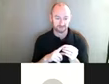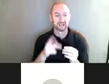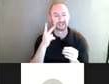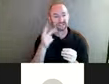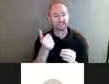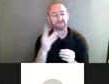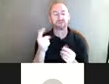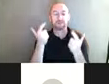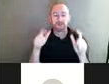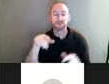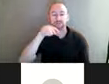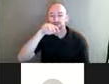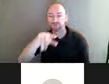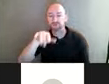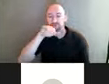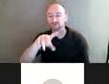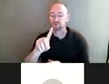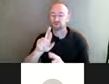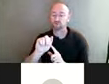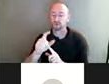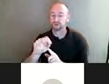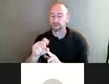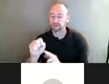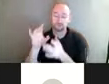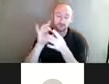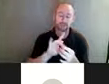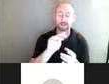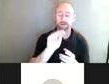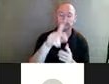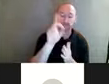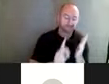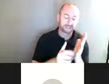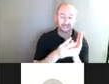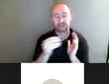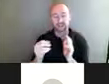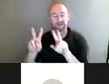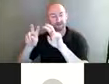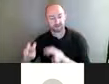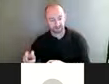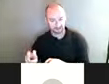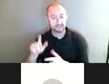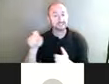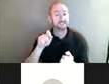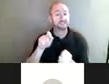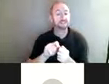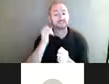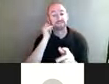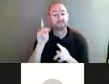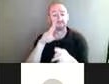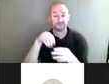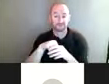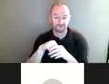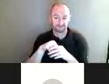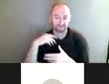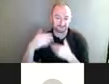of the big dragons that come up in both map design and in analytics, particularly when people are part of the process.